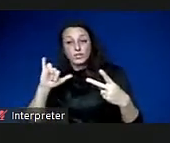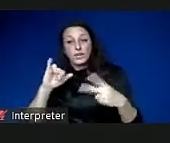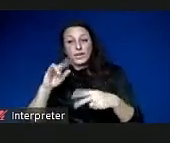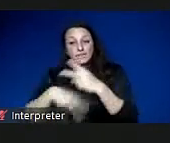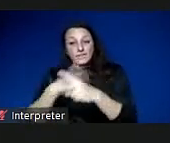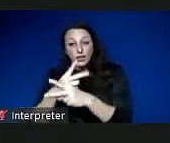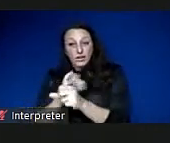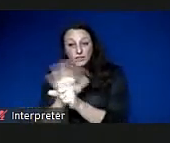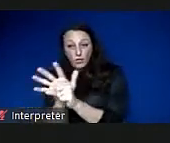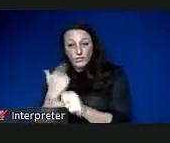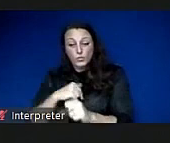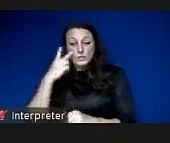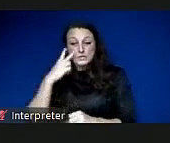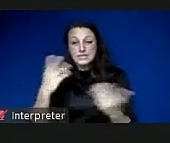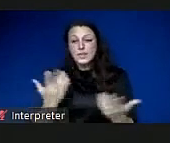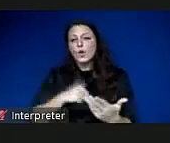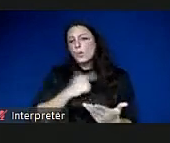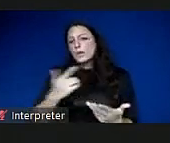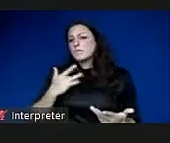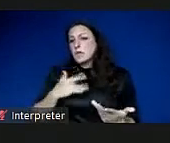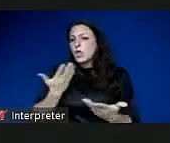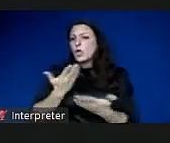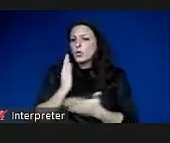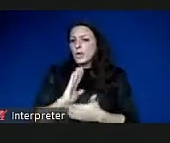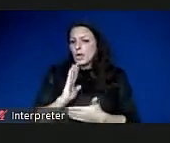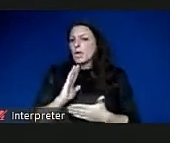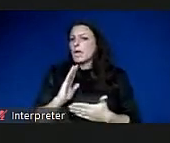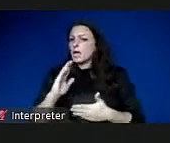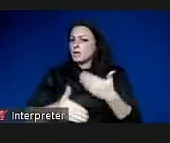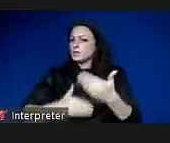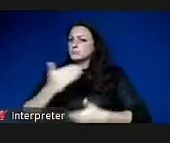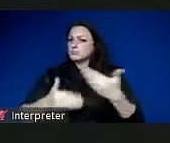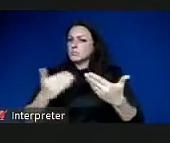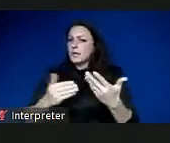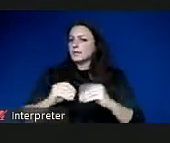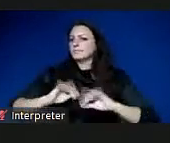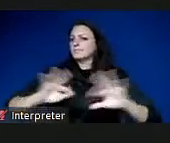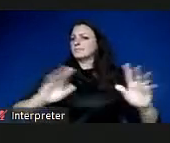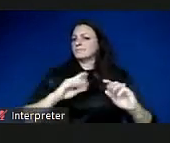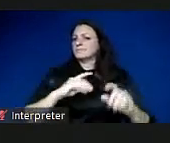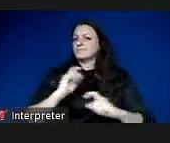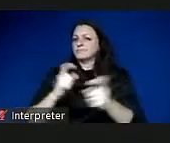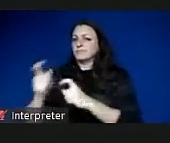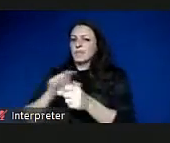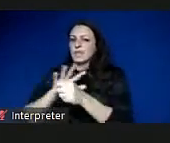doing okay right now and continuing to make progress with gaining immunity in the state.